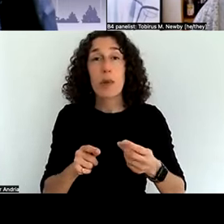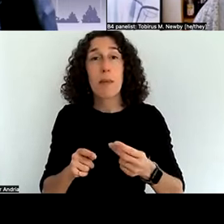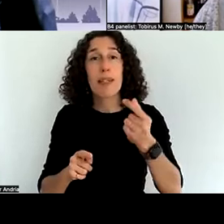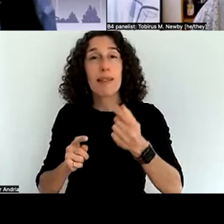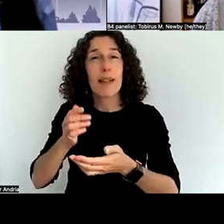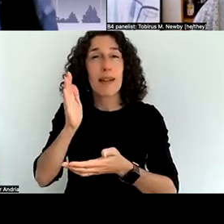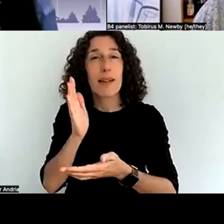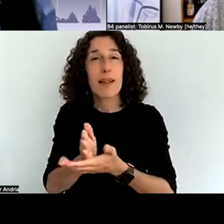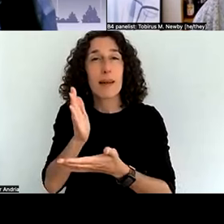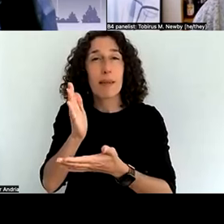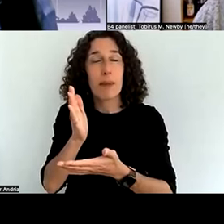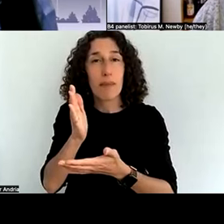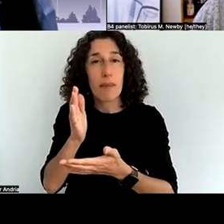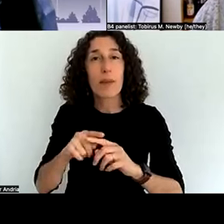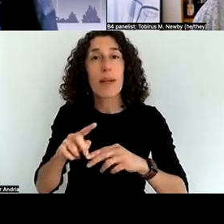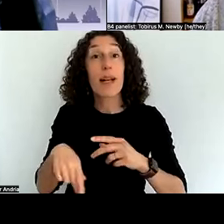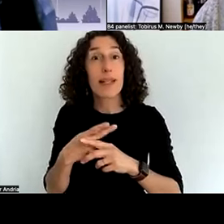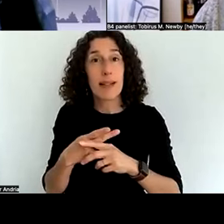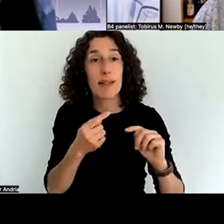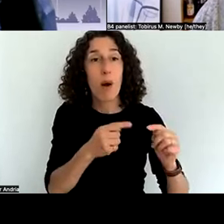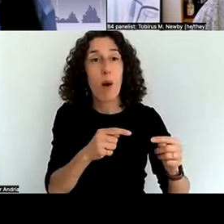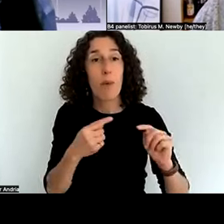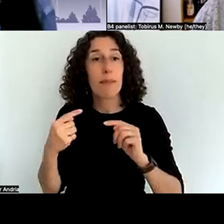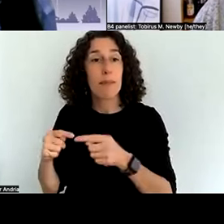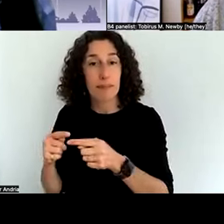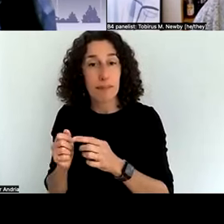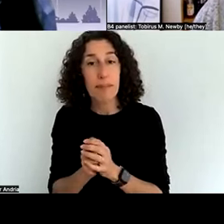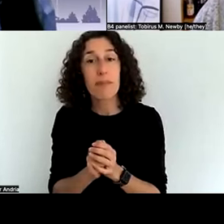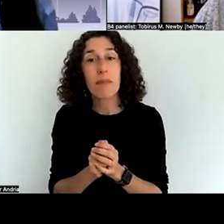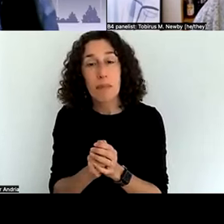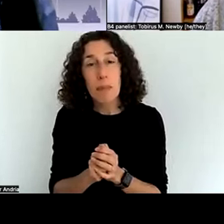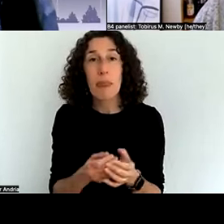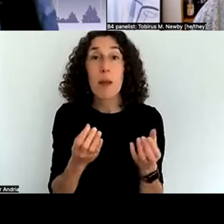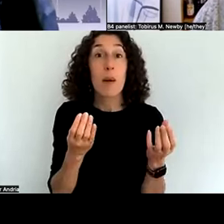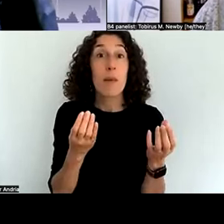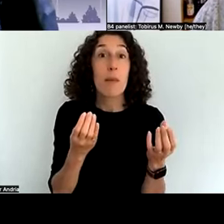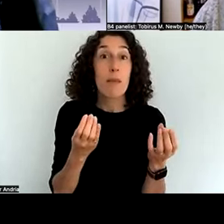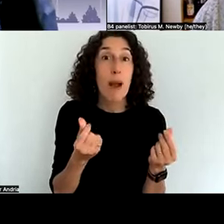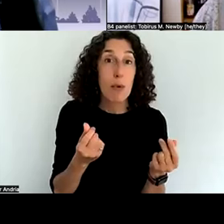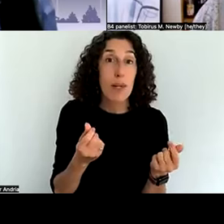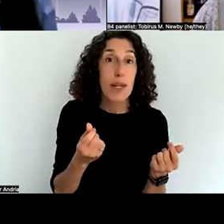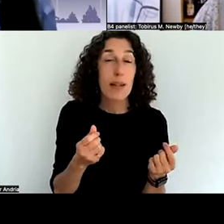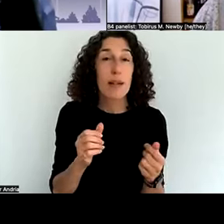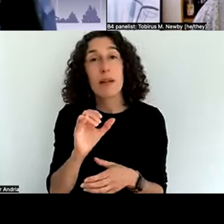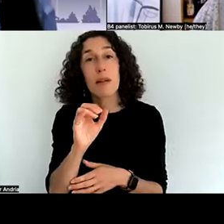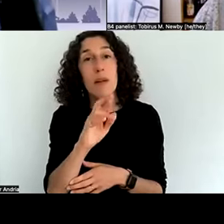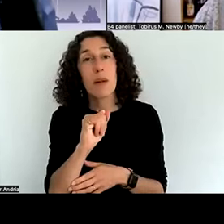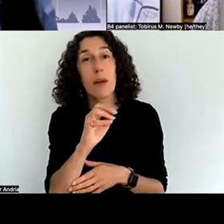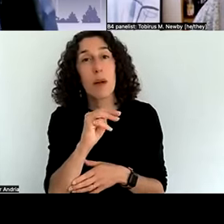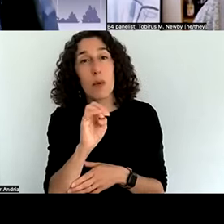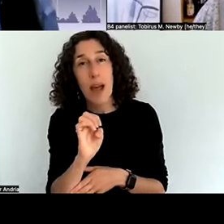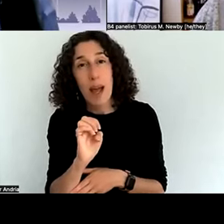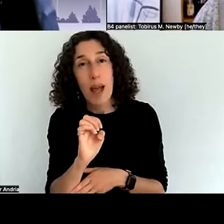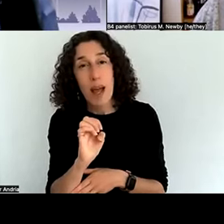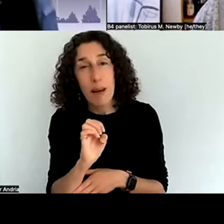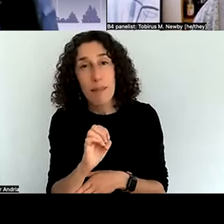a lot of the sort of property crimes and harms, understanding those things are often overlapping, but not necessarily identical